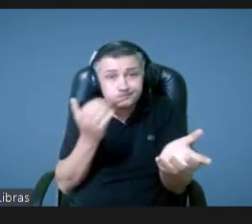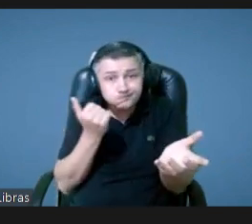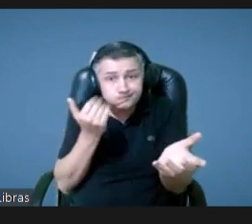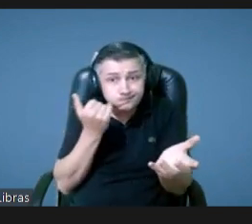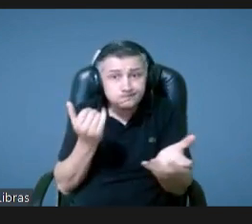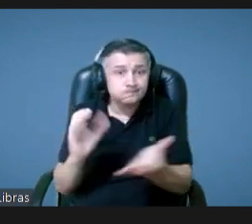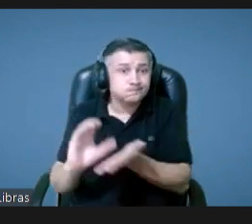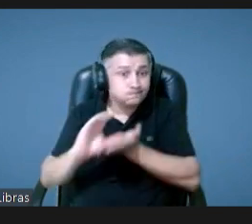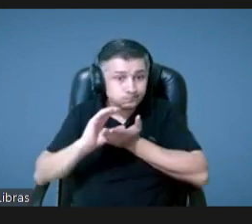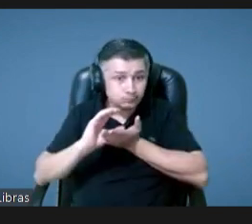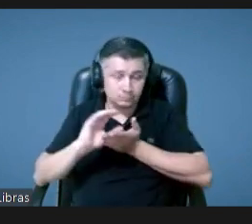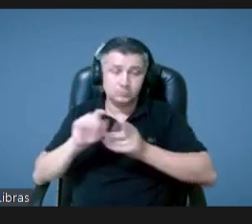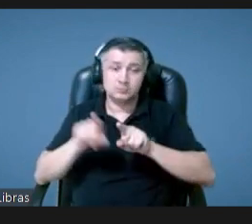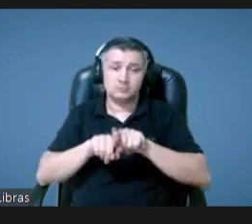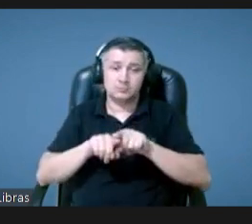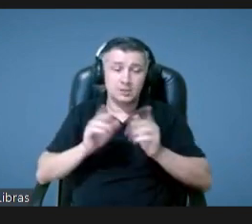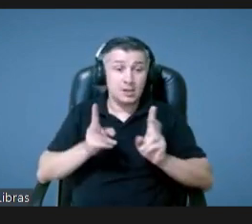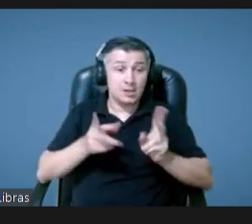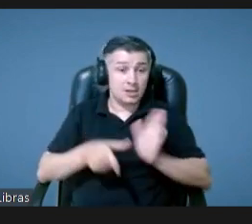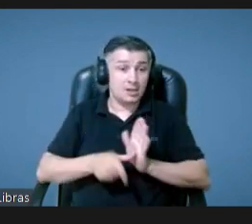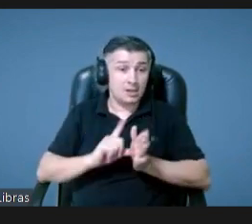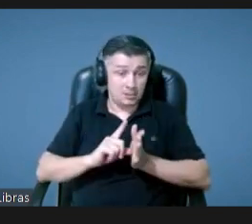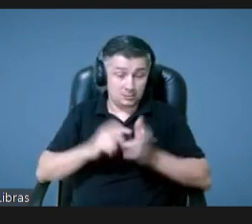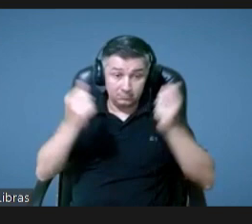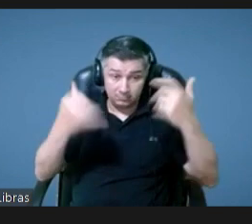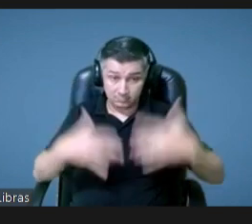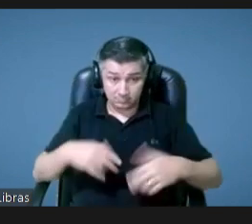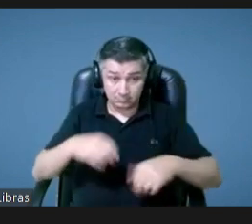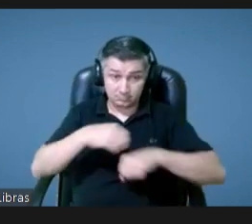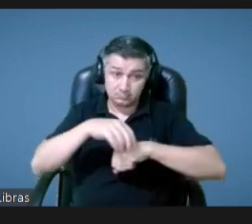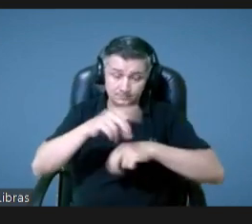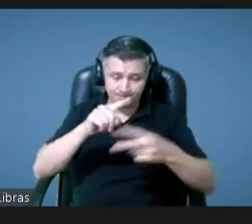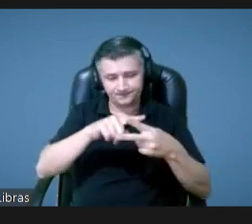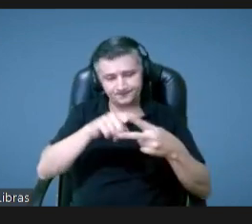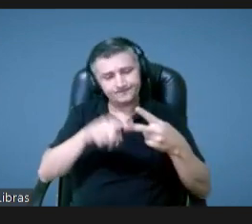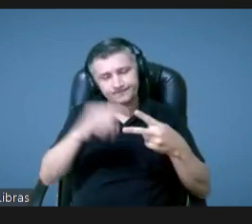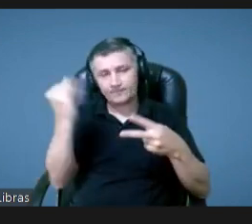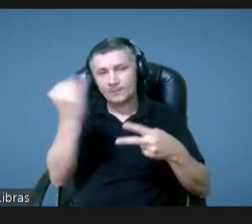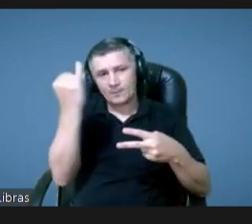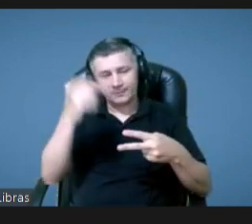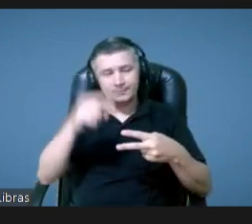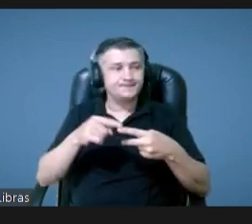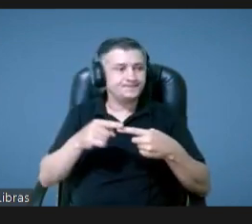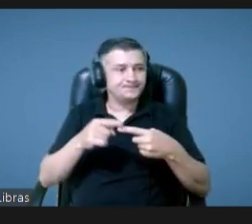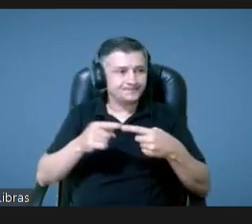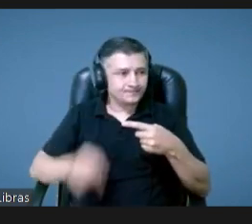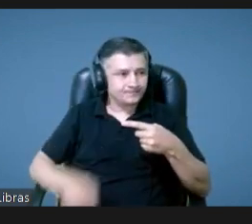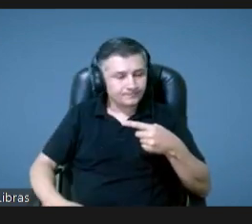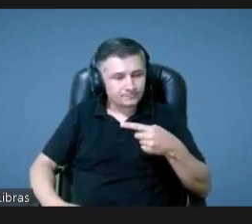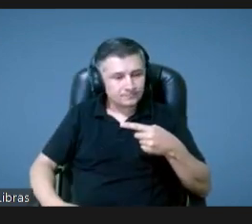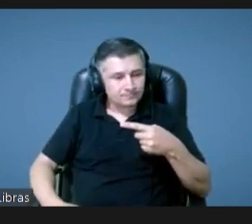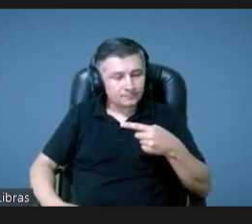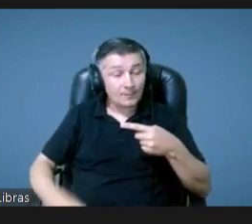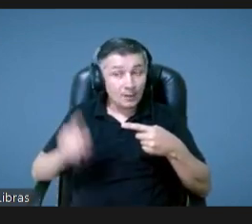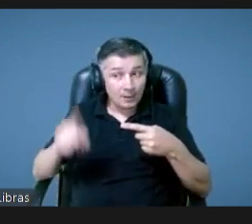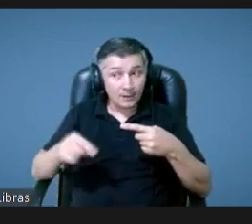terms of the recognition of revenue. And also, I would like to mention two